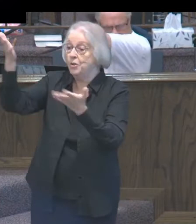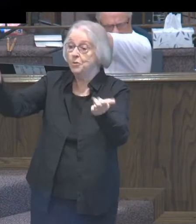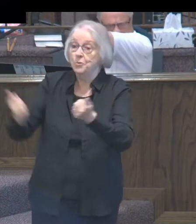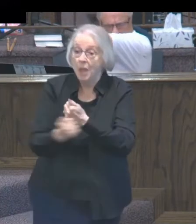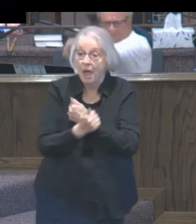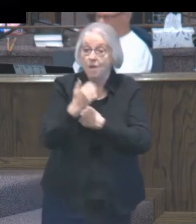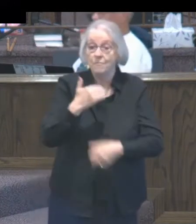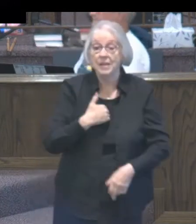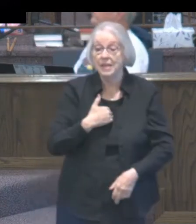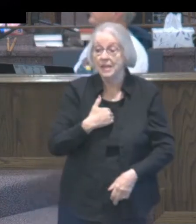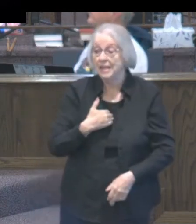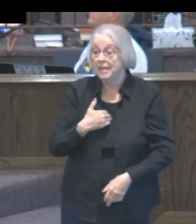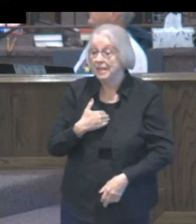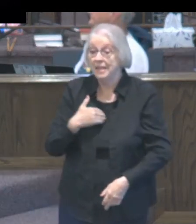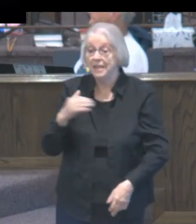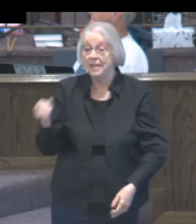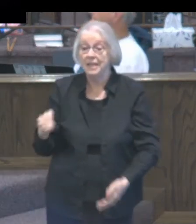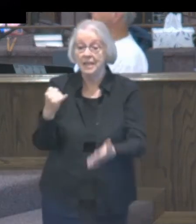how you love me?